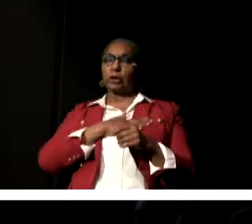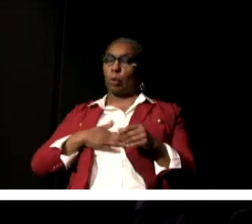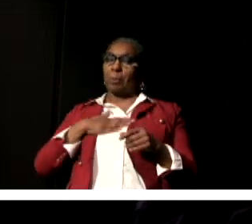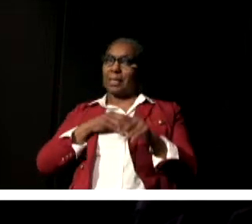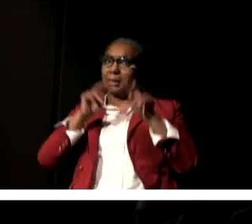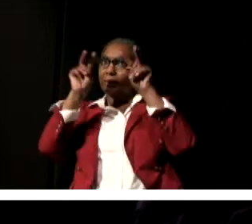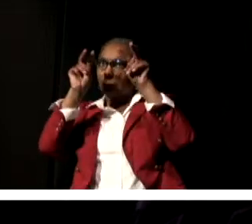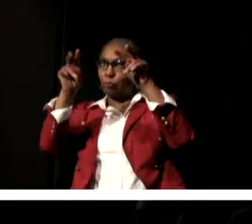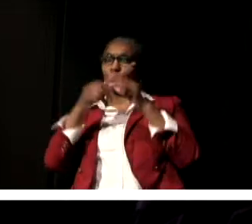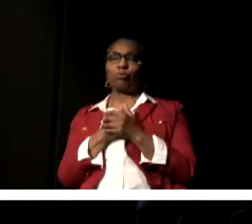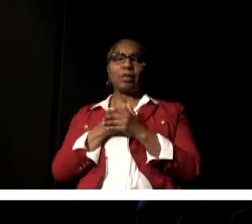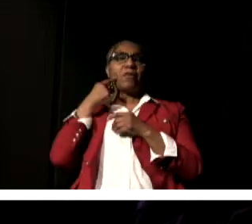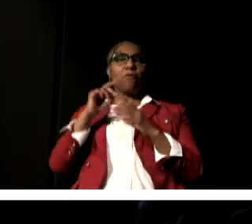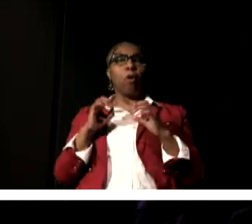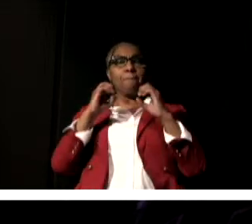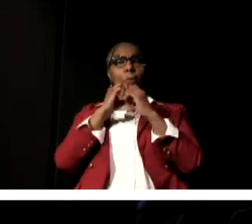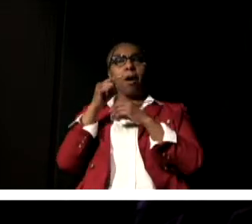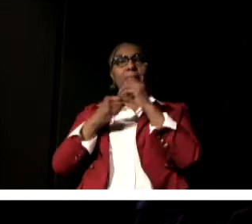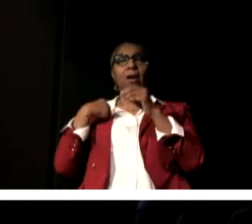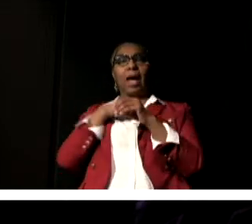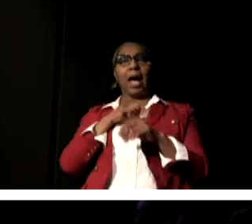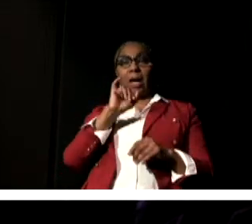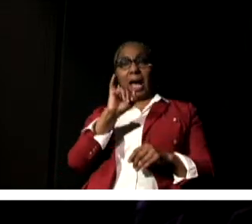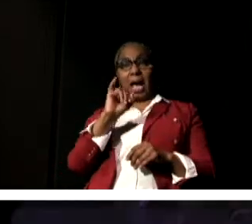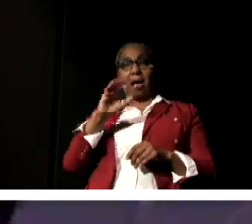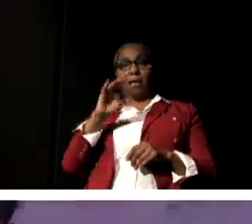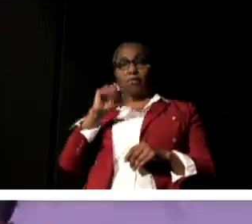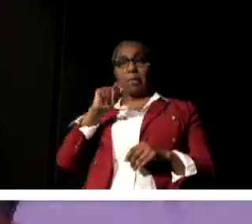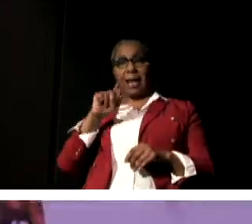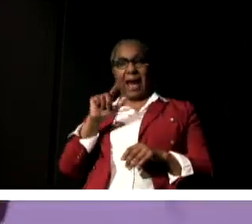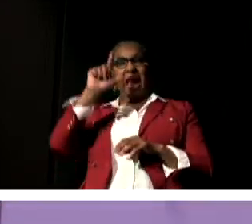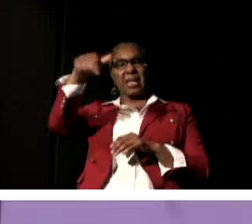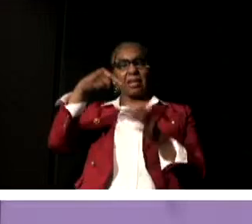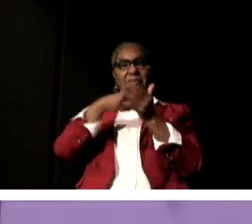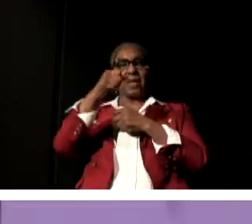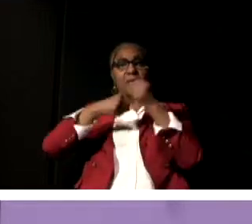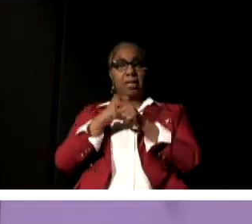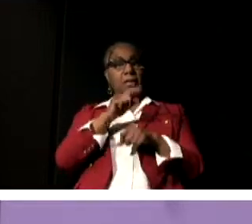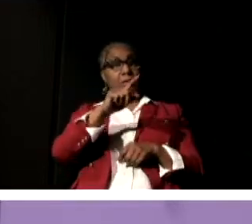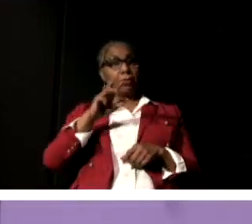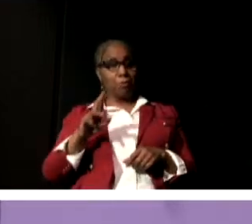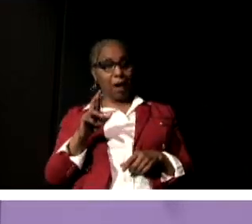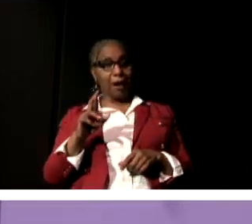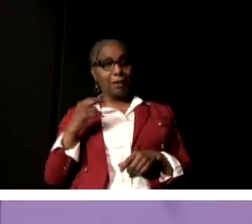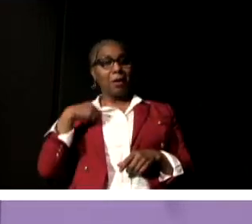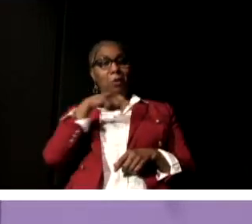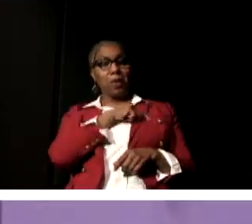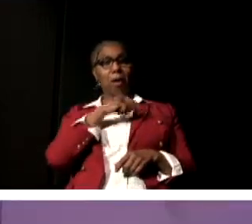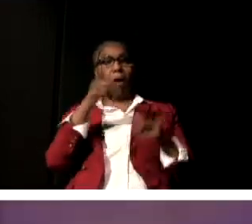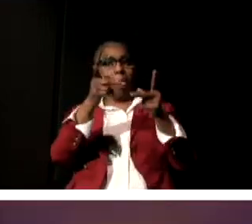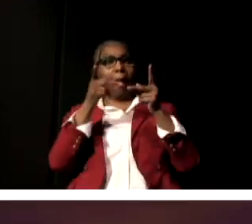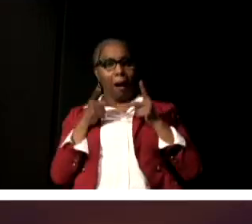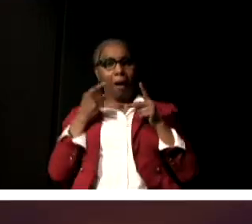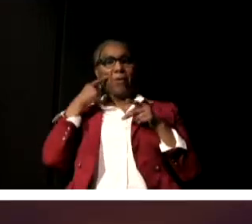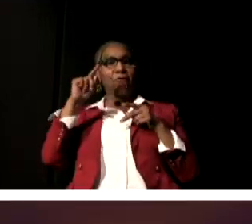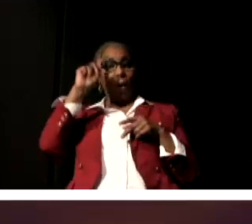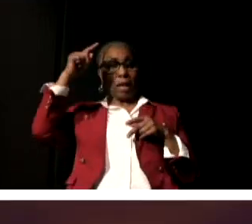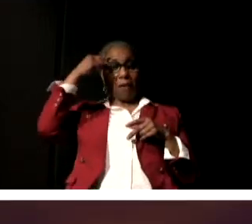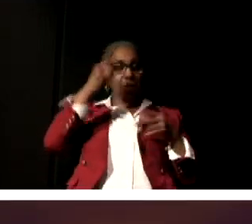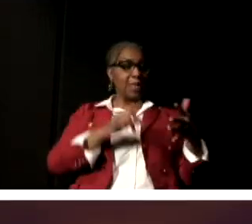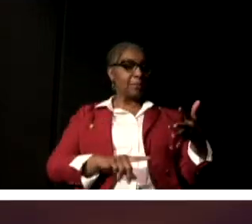stay tuned for more on iCreate later this year. Little Rock, We are a hub for